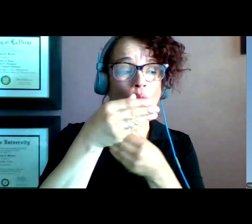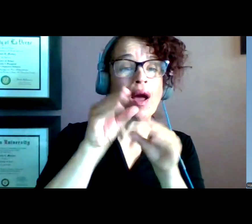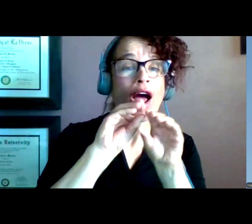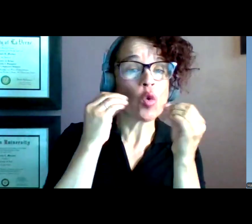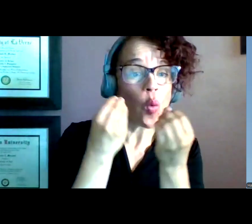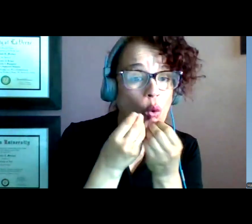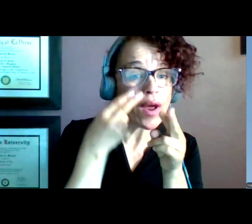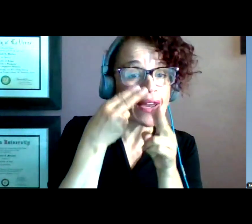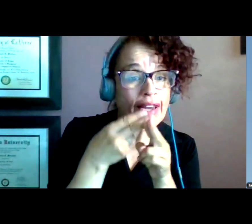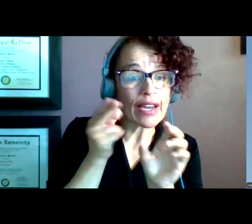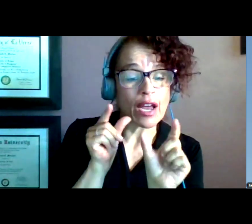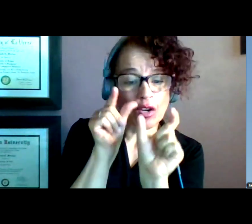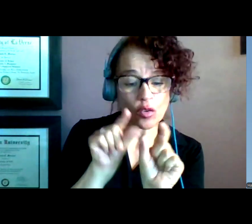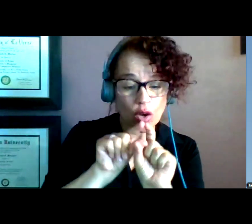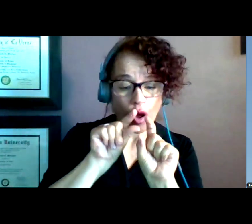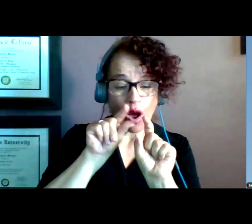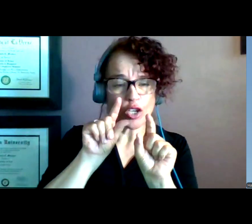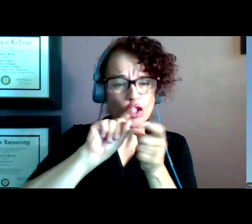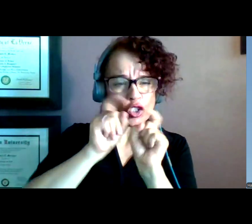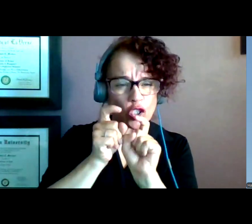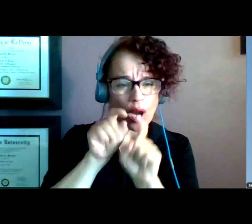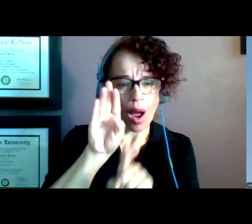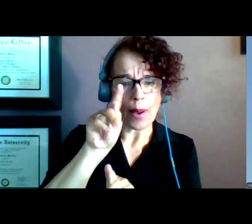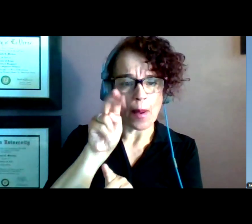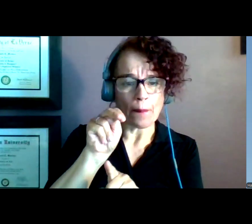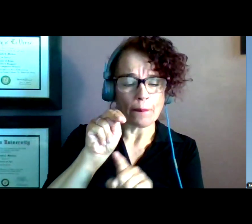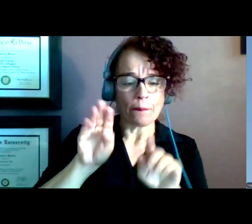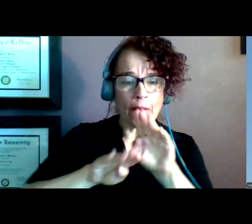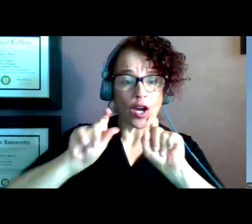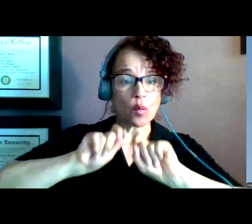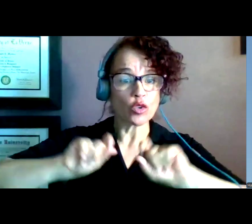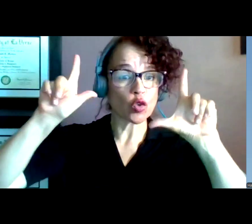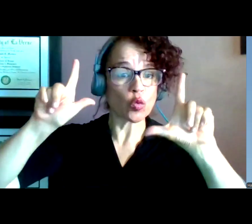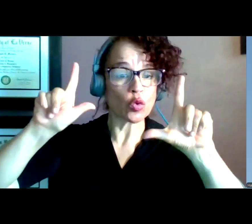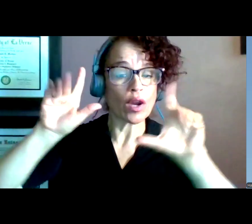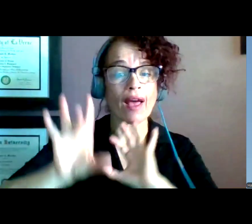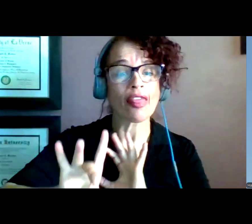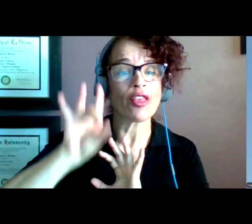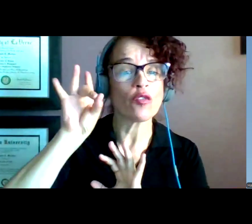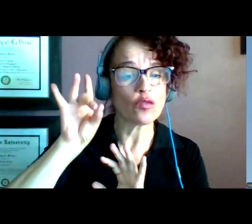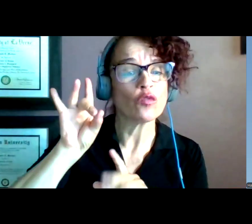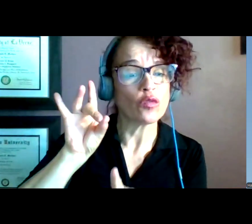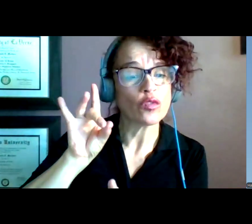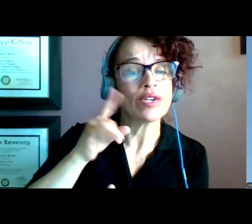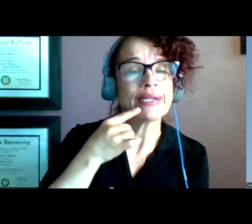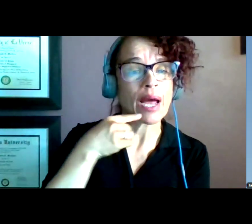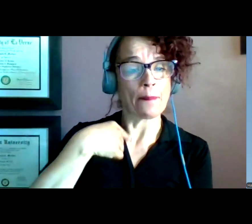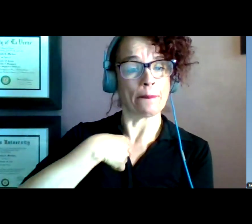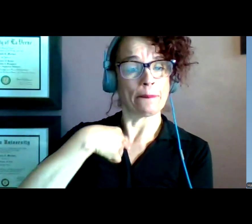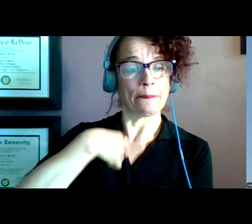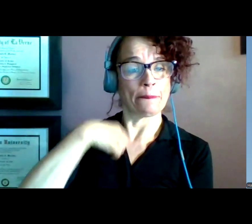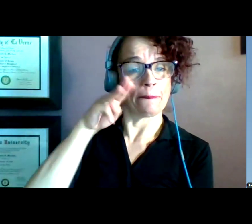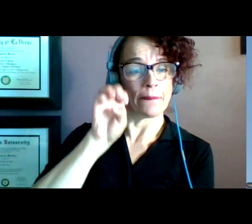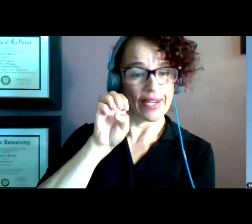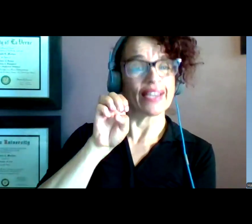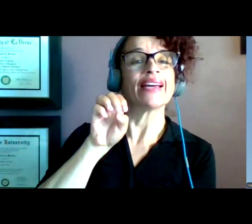clicking on the participant bottom on the button on the bottom of your screen, and then finding the little red thing that says me on it. And